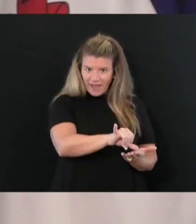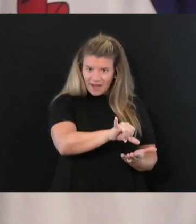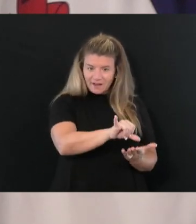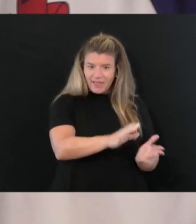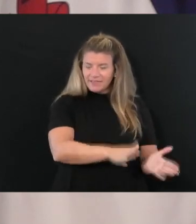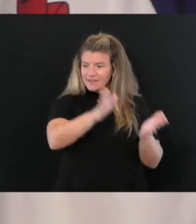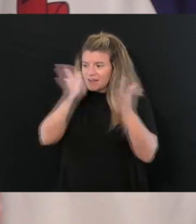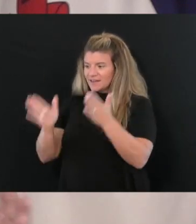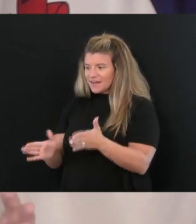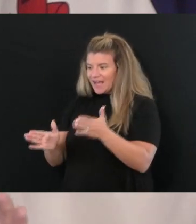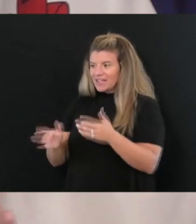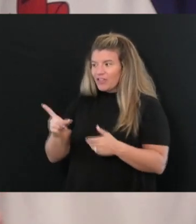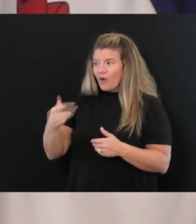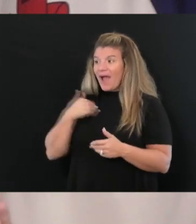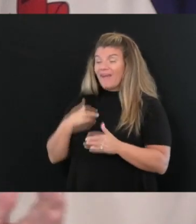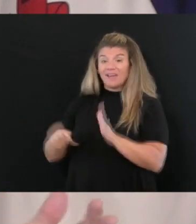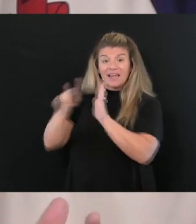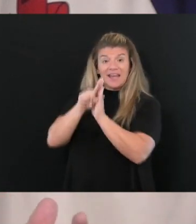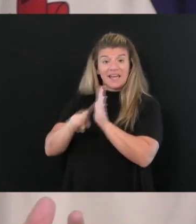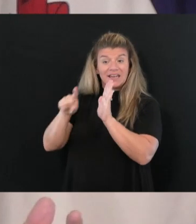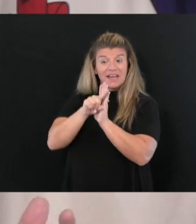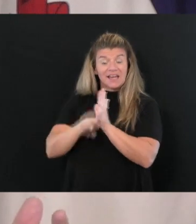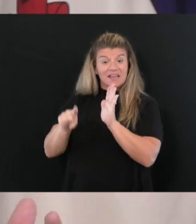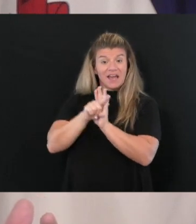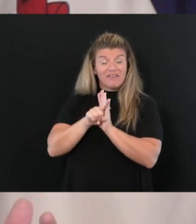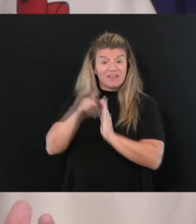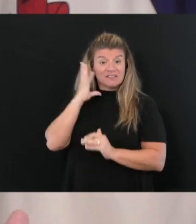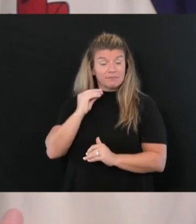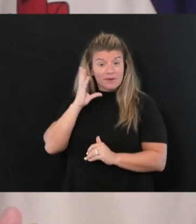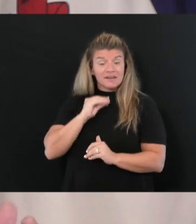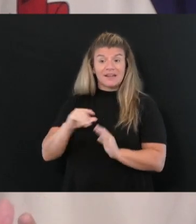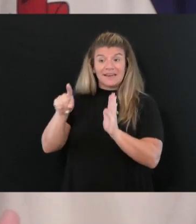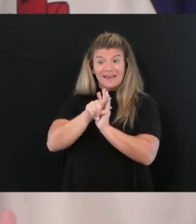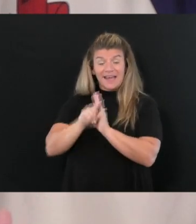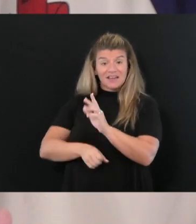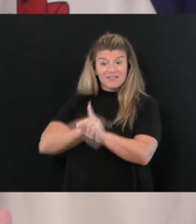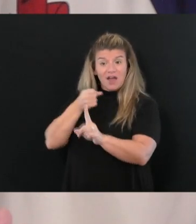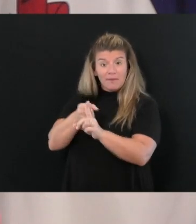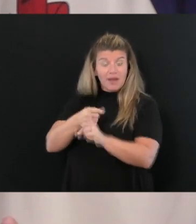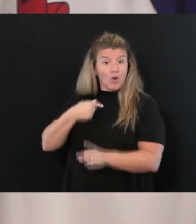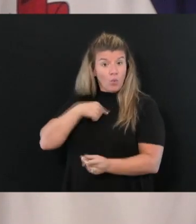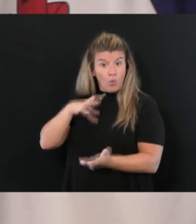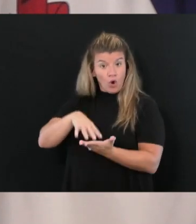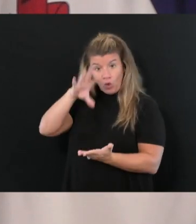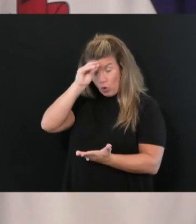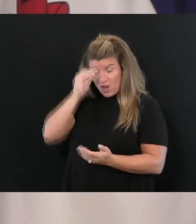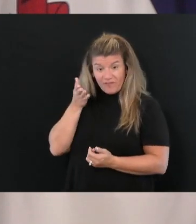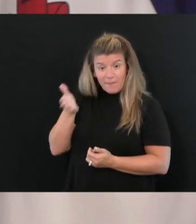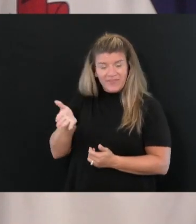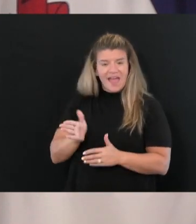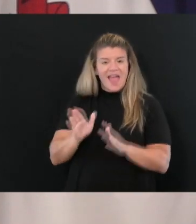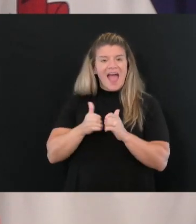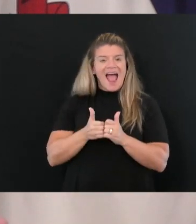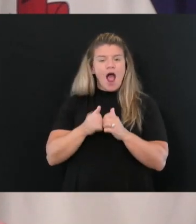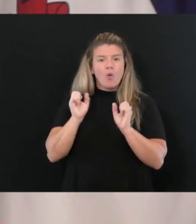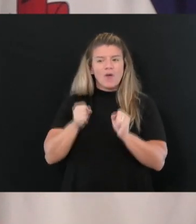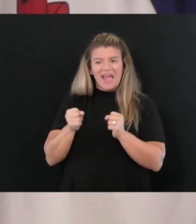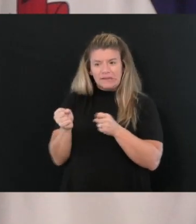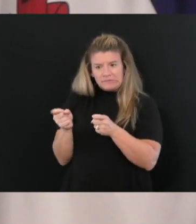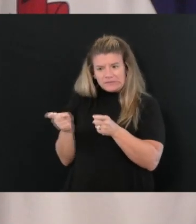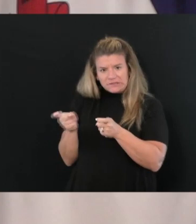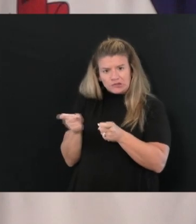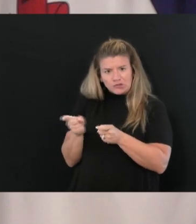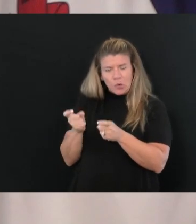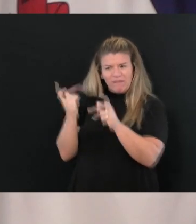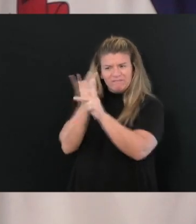having a negative impact and a negative outbreak, we're learning from them on how we need to hold the reins just a little